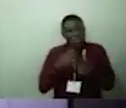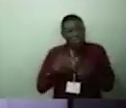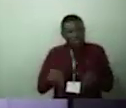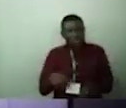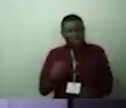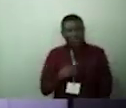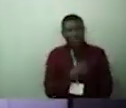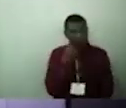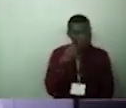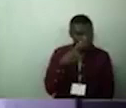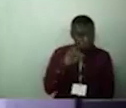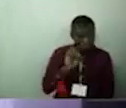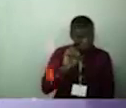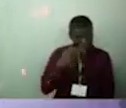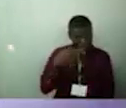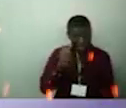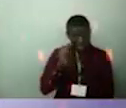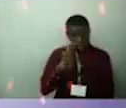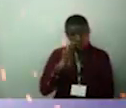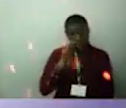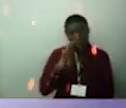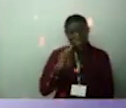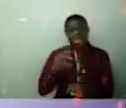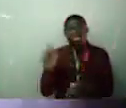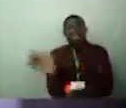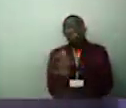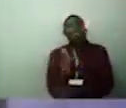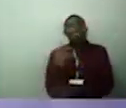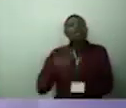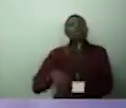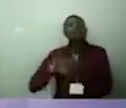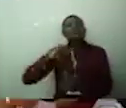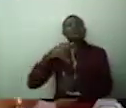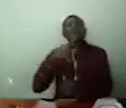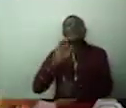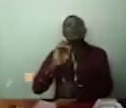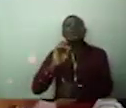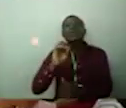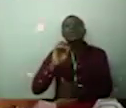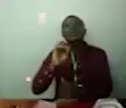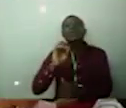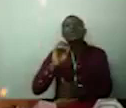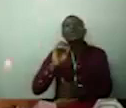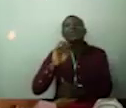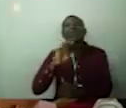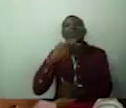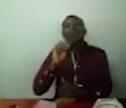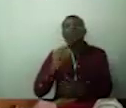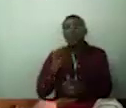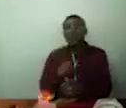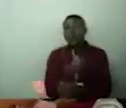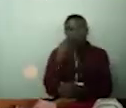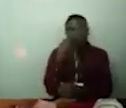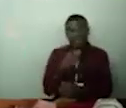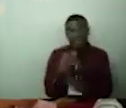Rahab, the prostitute that was in Jericho. Talk about it. All the way you see that sin is